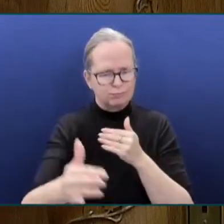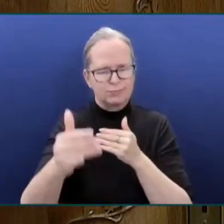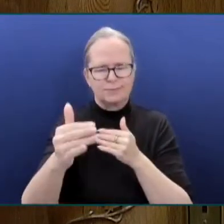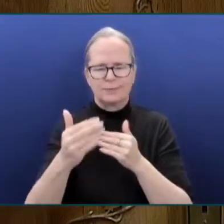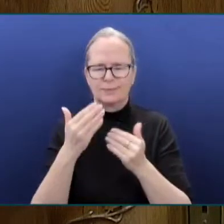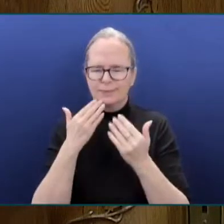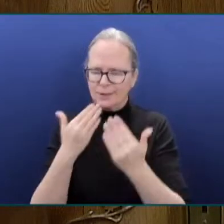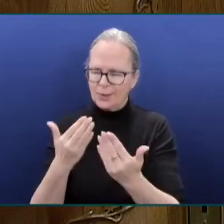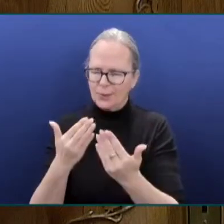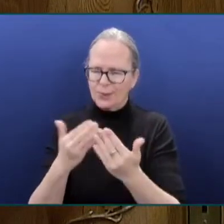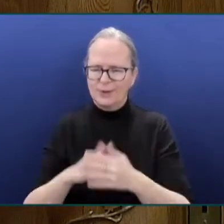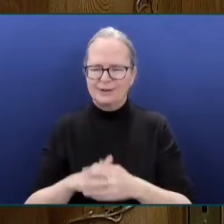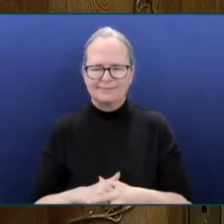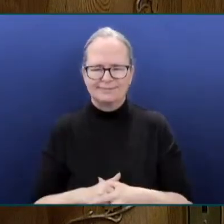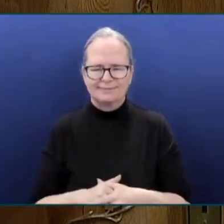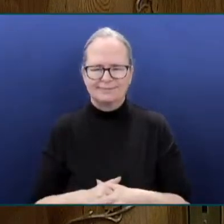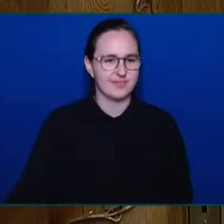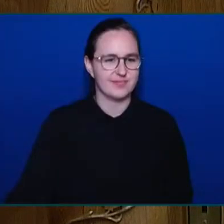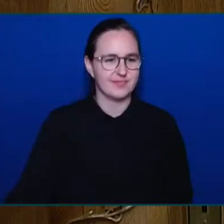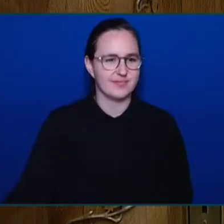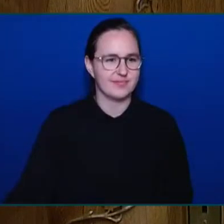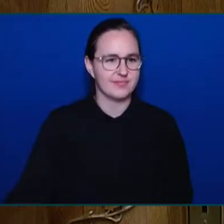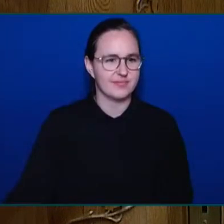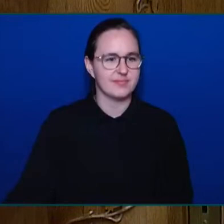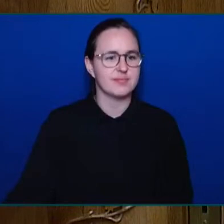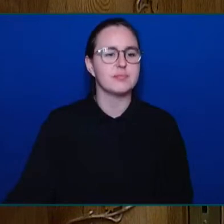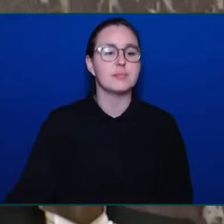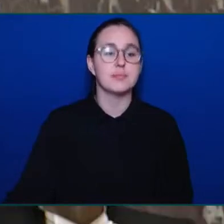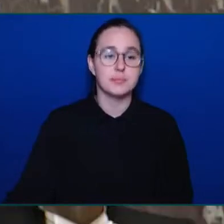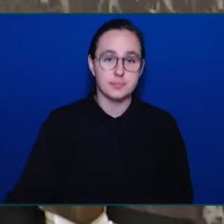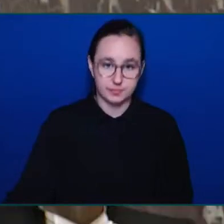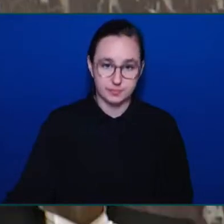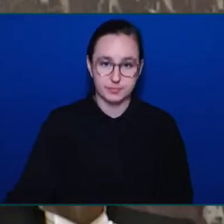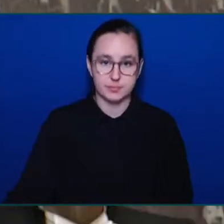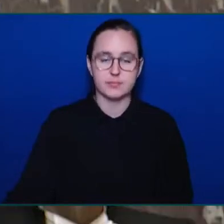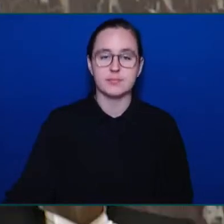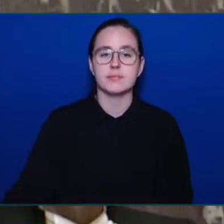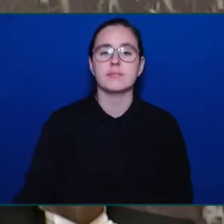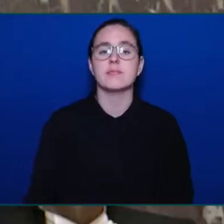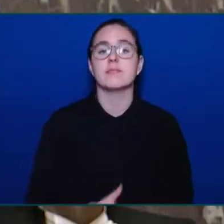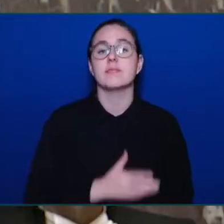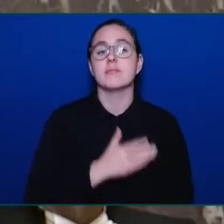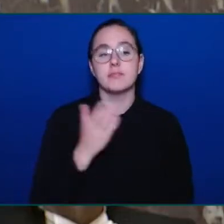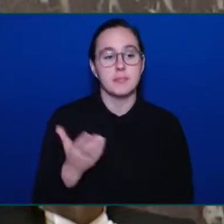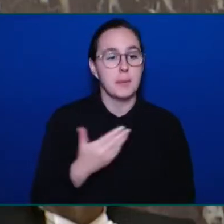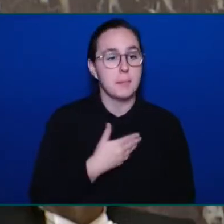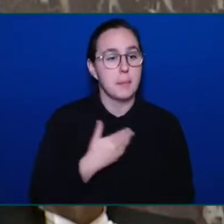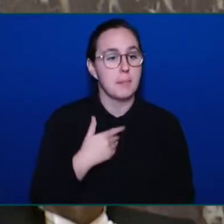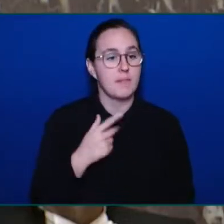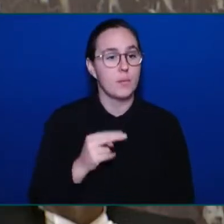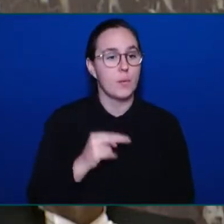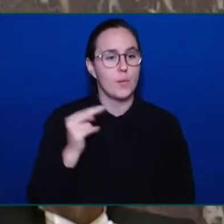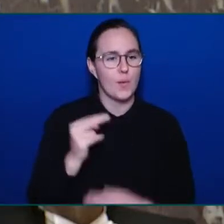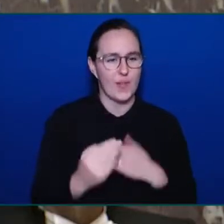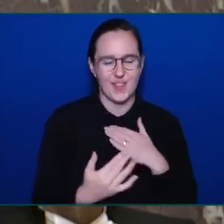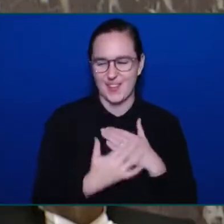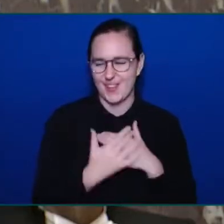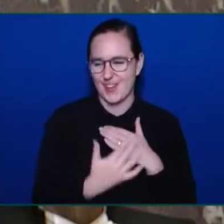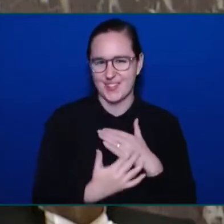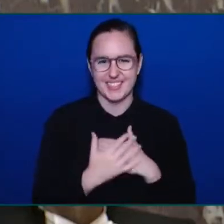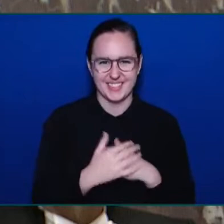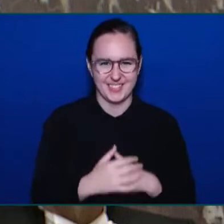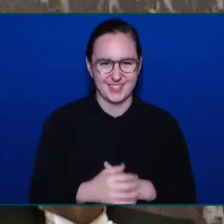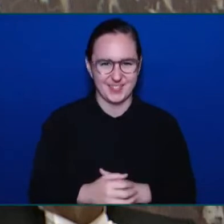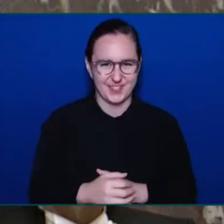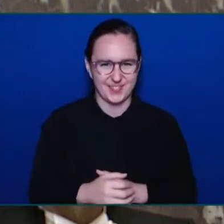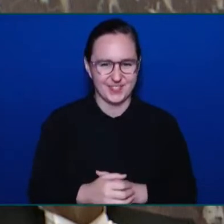Member for North Coast. Well, pardon me. Thank you, Honourable Speaker. Just before we get started, I wanted